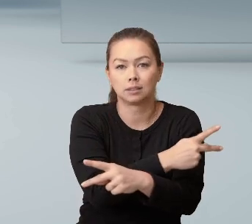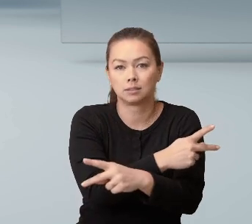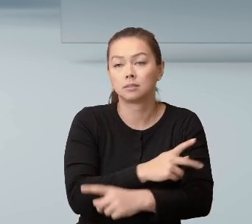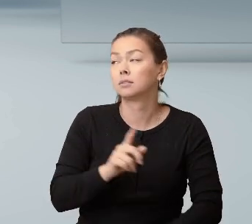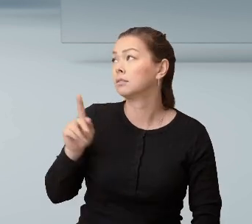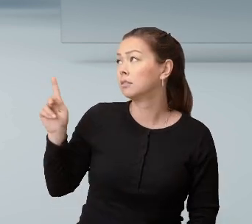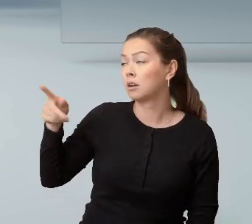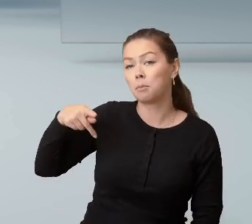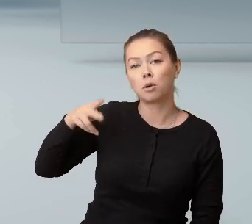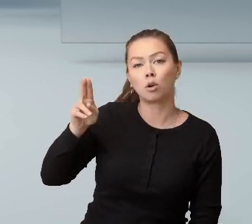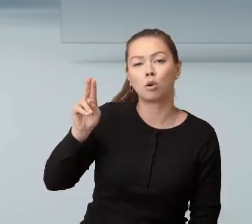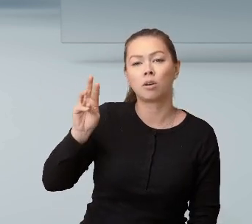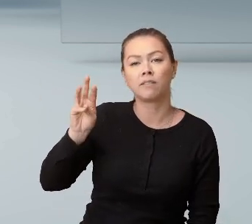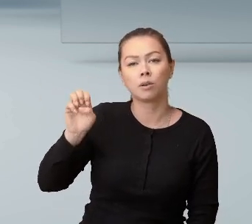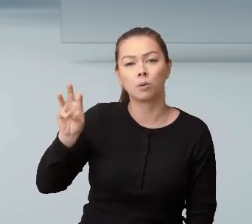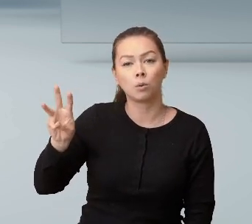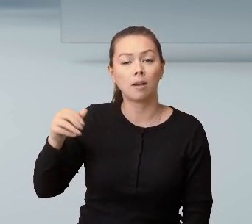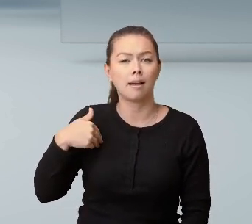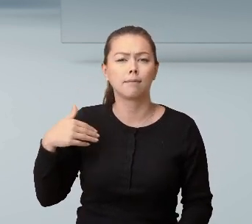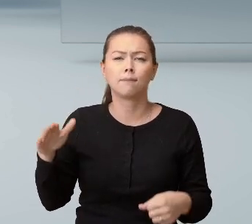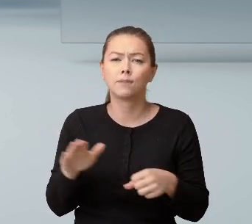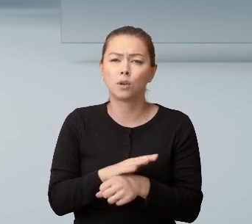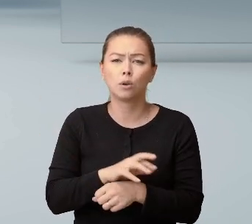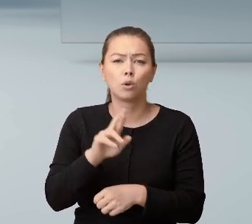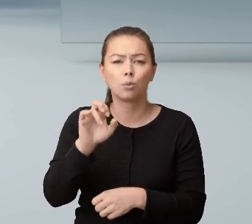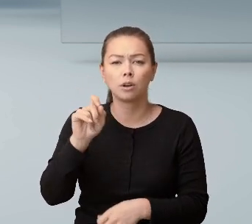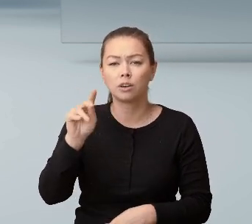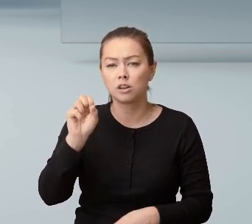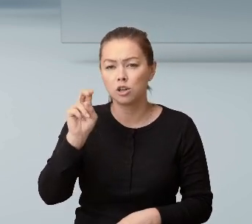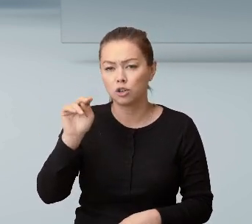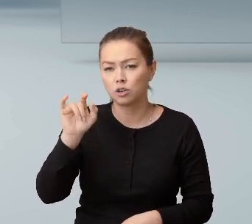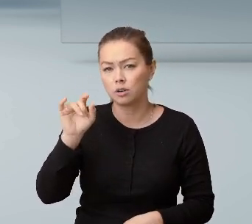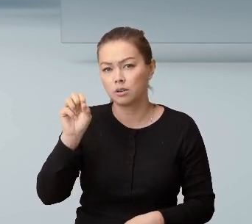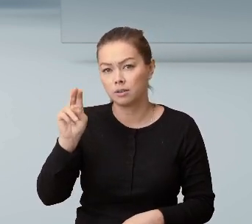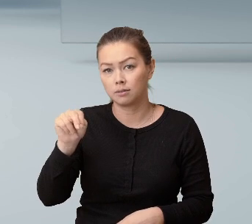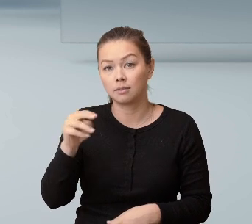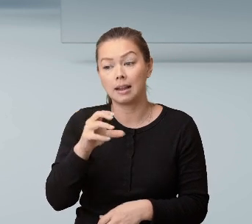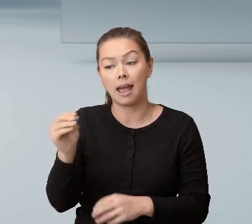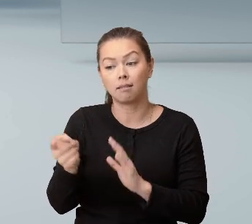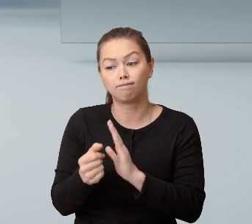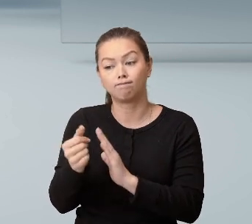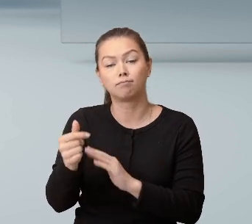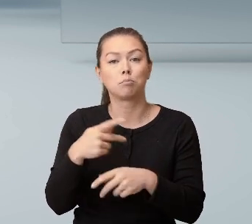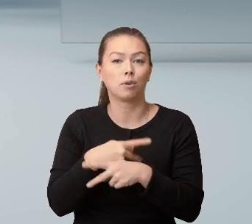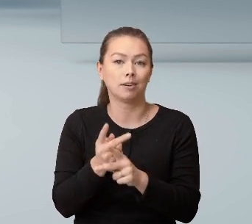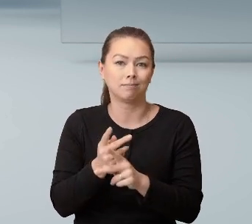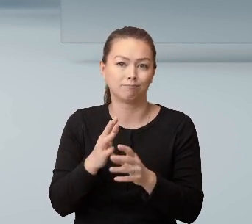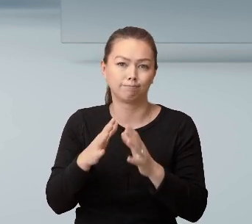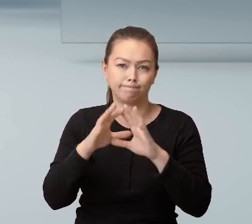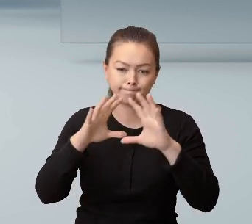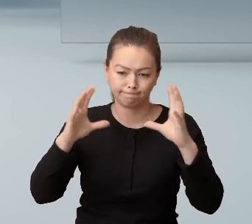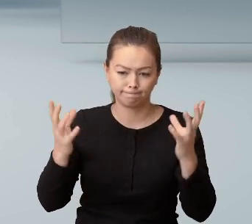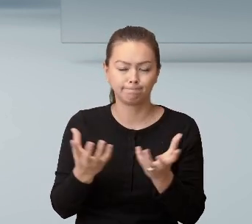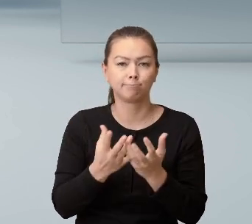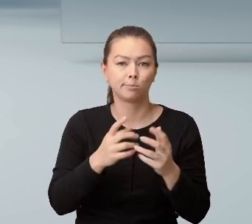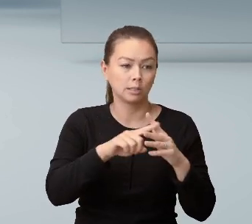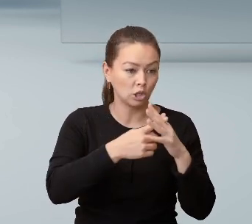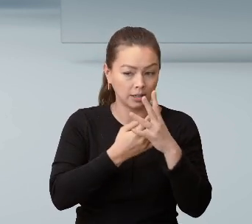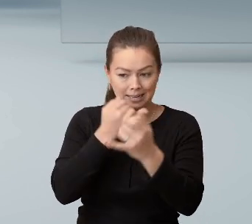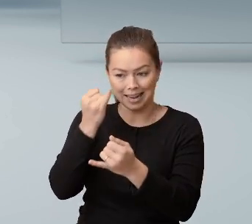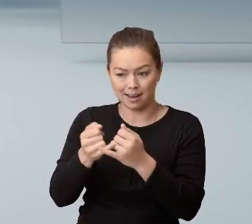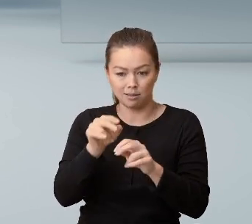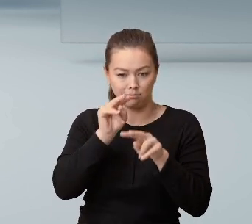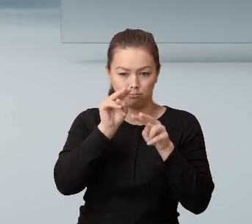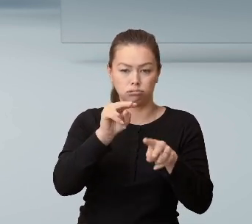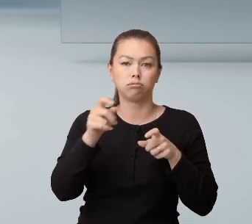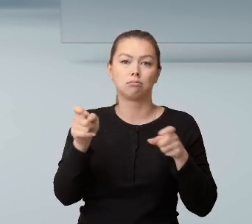full retention and disposition product built into it that allows you to manage the content lifecycle. And this can ensure